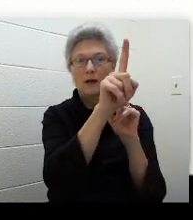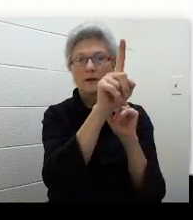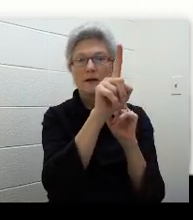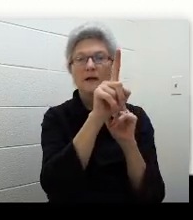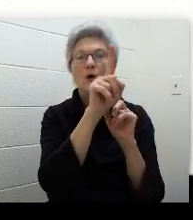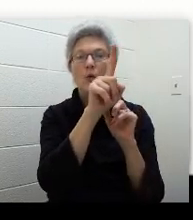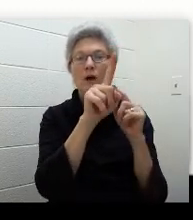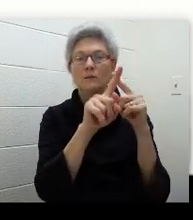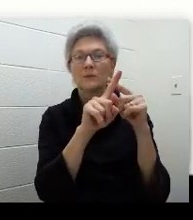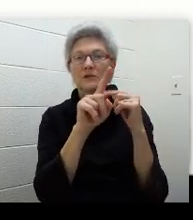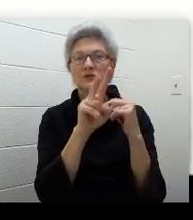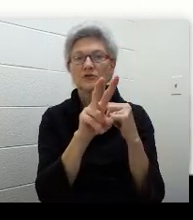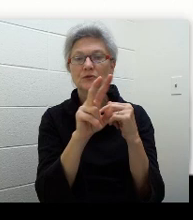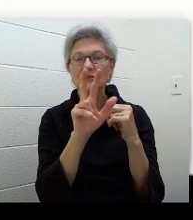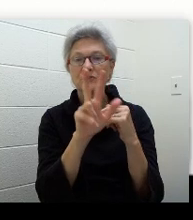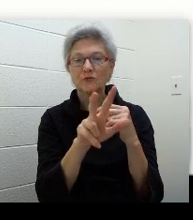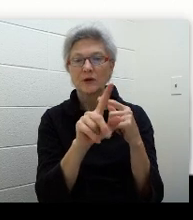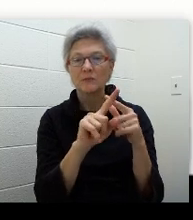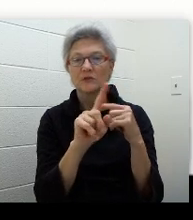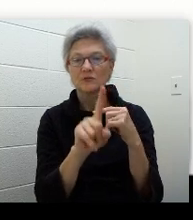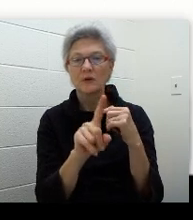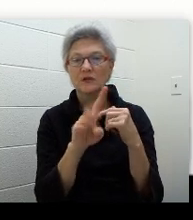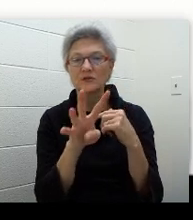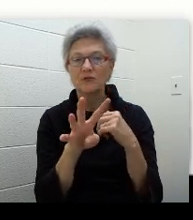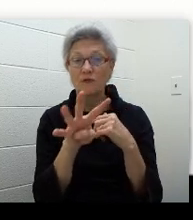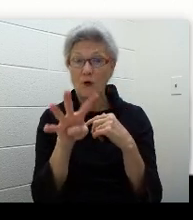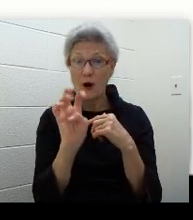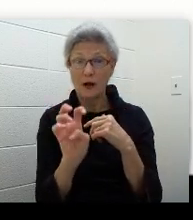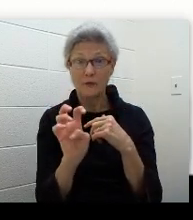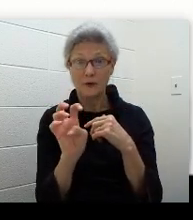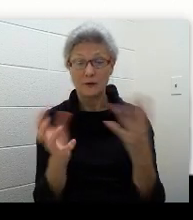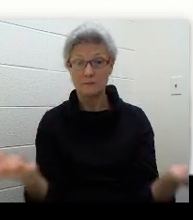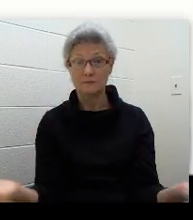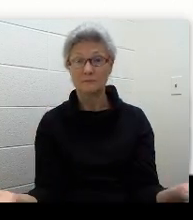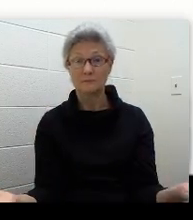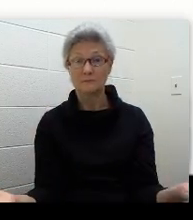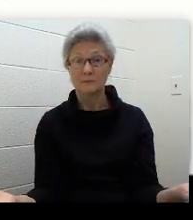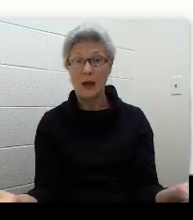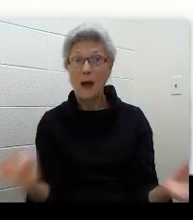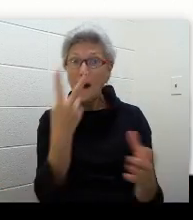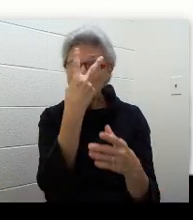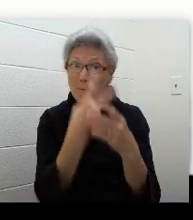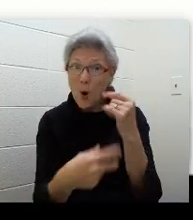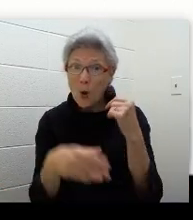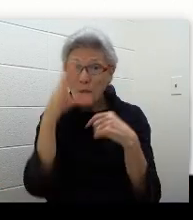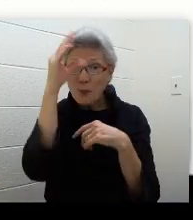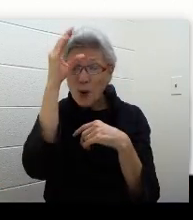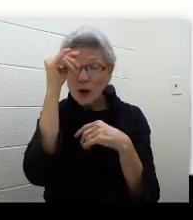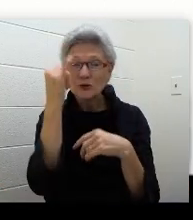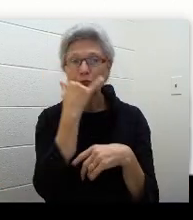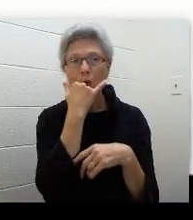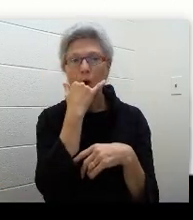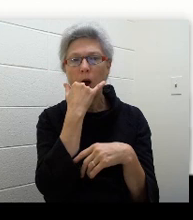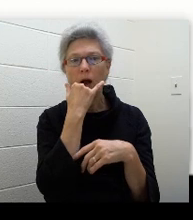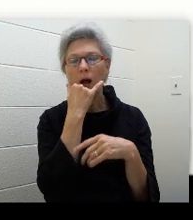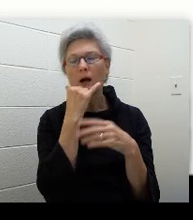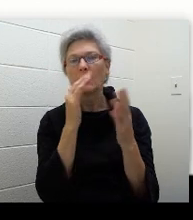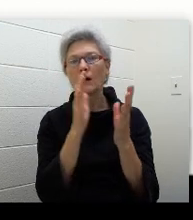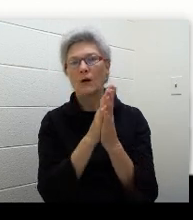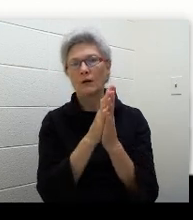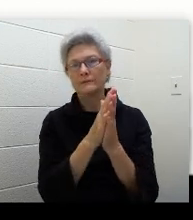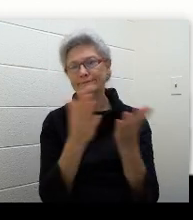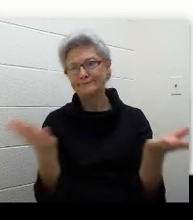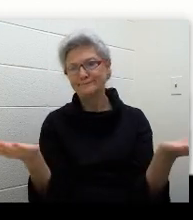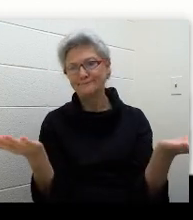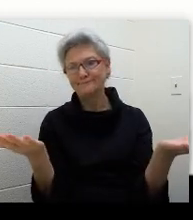into 100. And I got 400. So both Julius and Walt made a